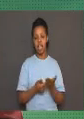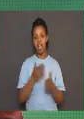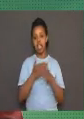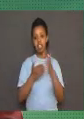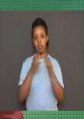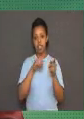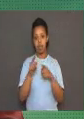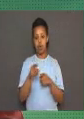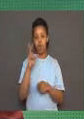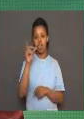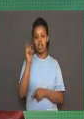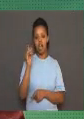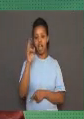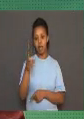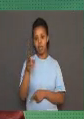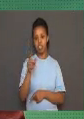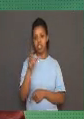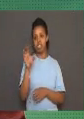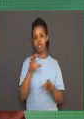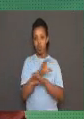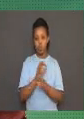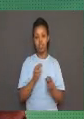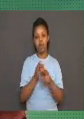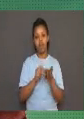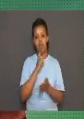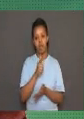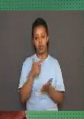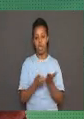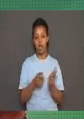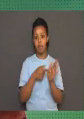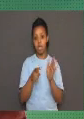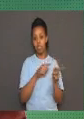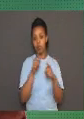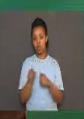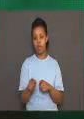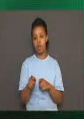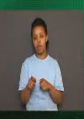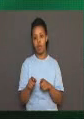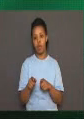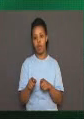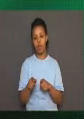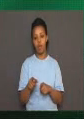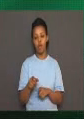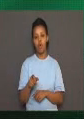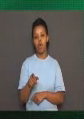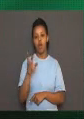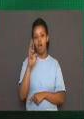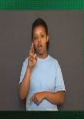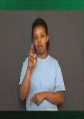the dihybrid cross. It is represented as